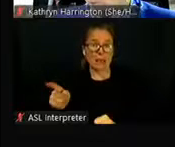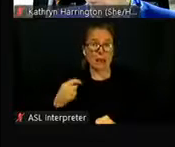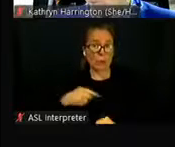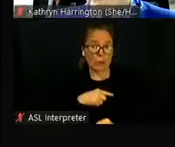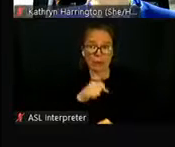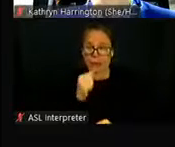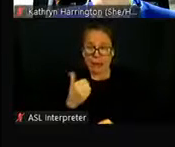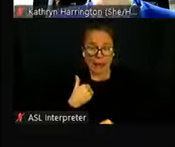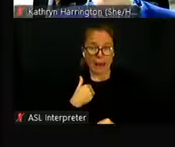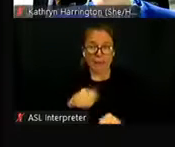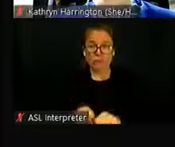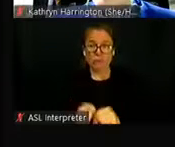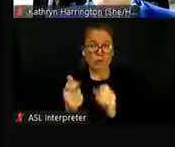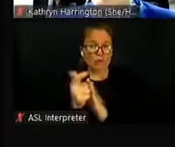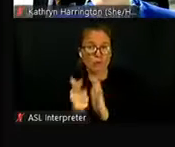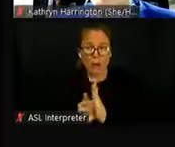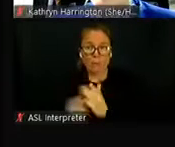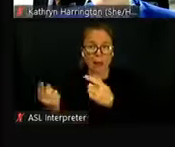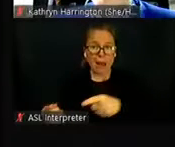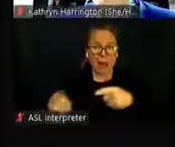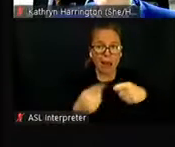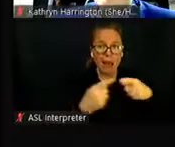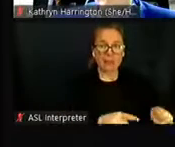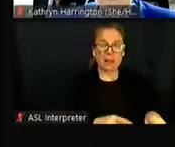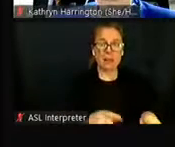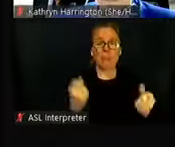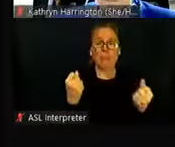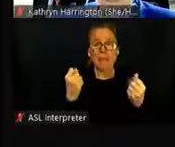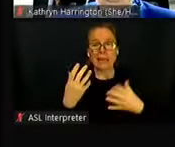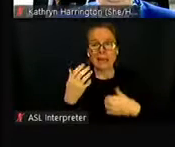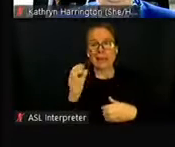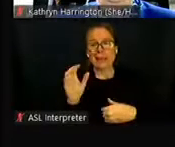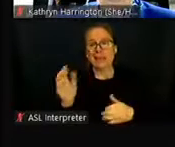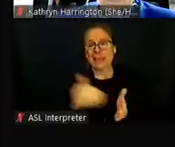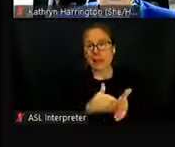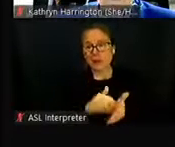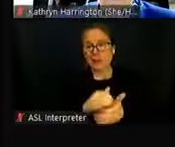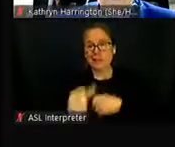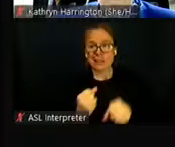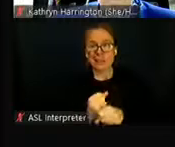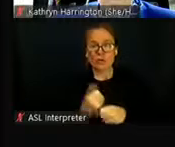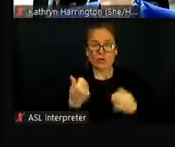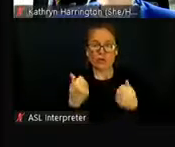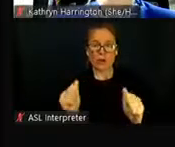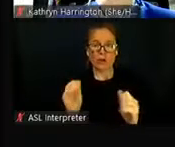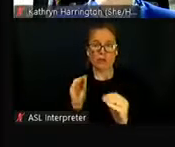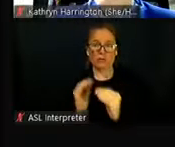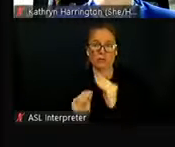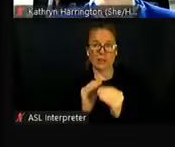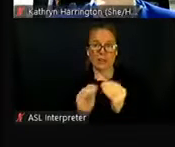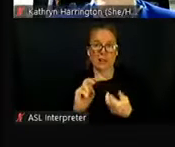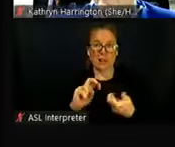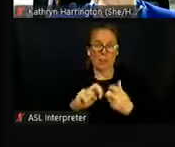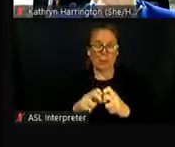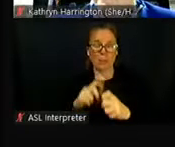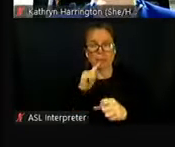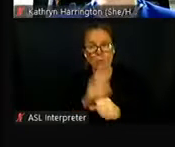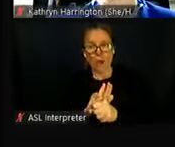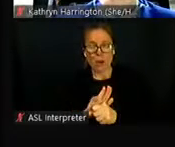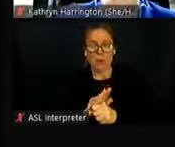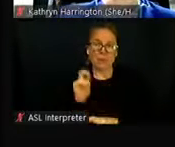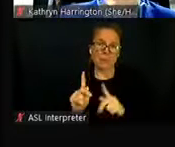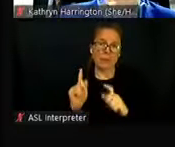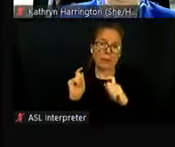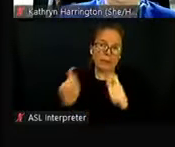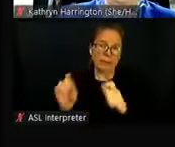have crime. We, for thousands of years, we are trying to correct problems. We are promising people, we will give you housing, we'll give you food,